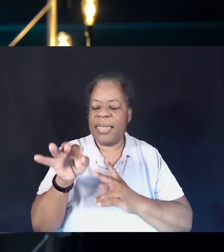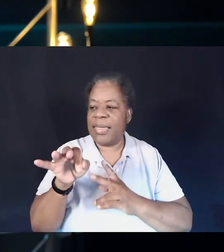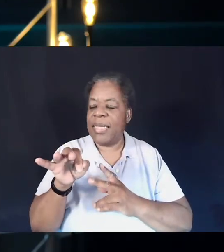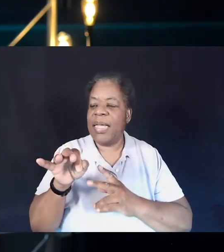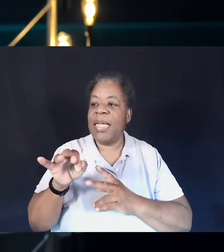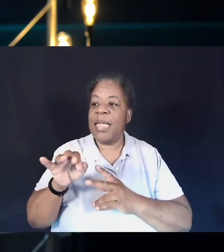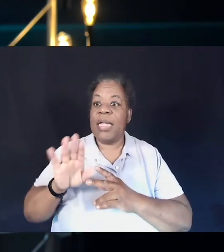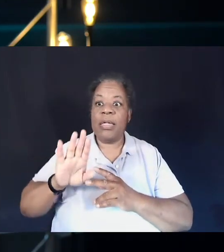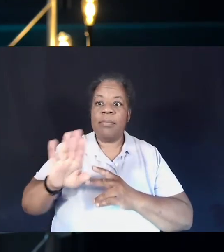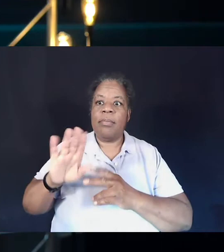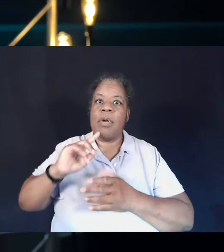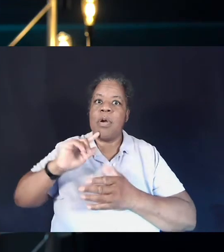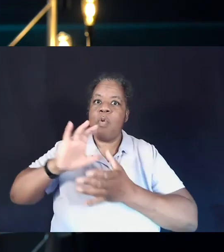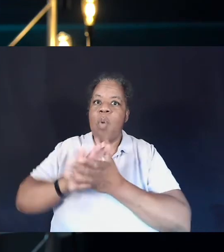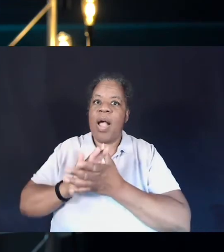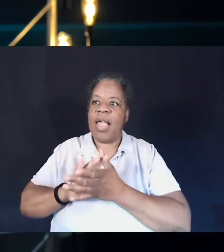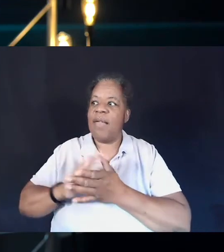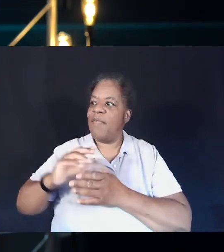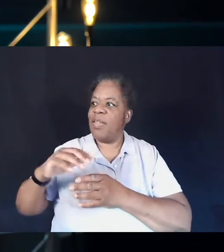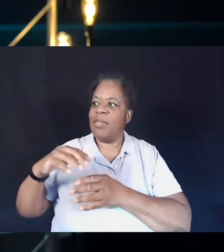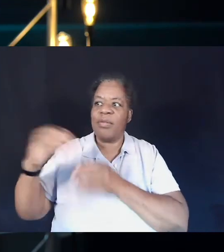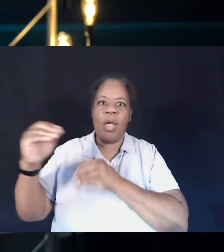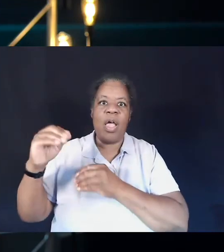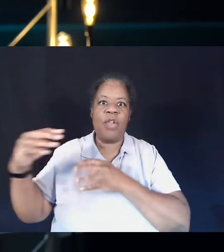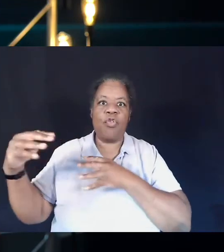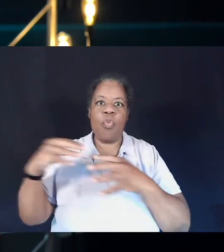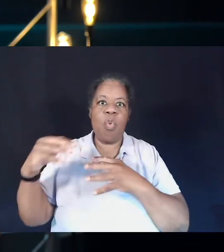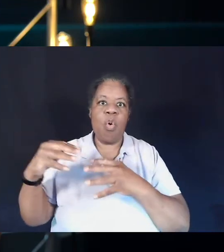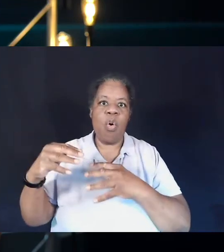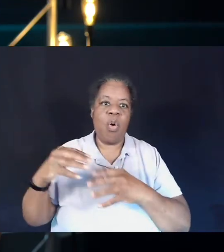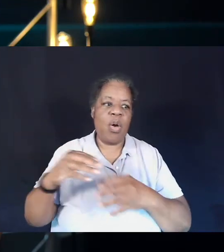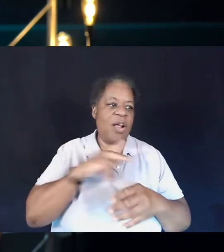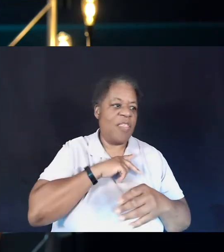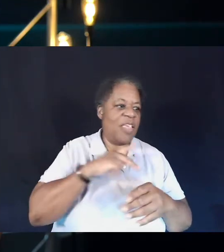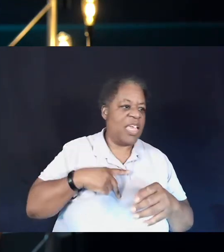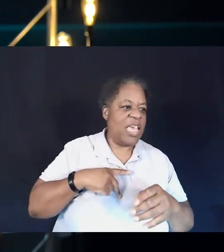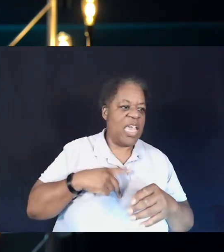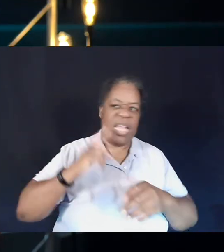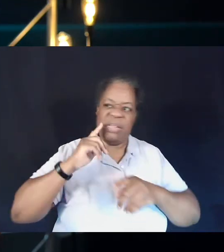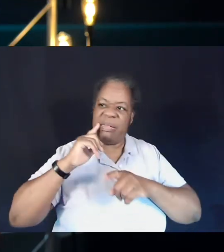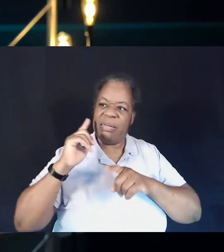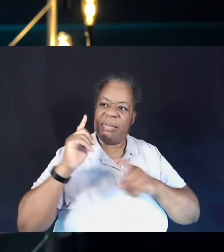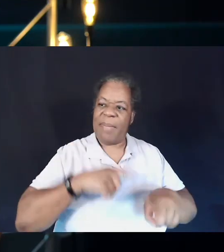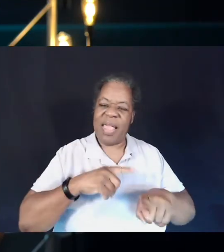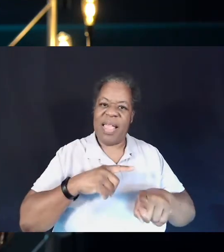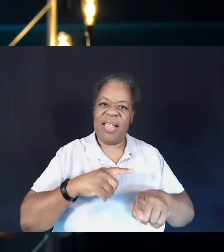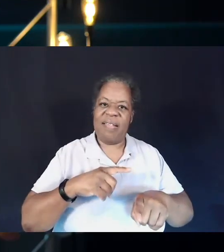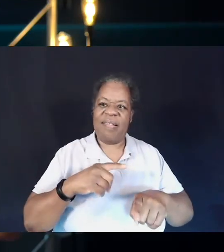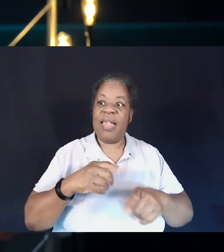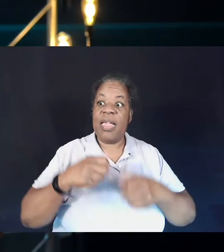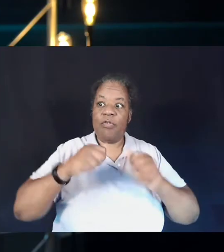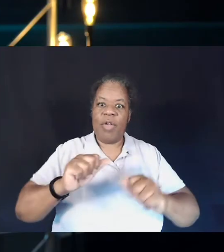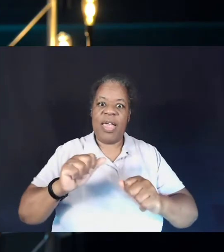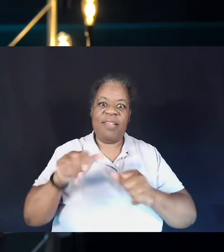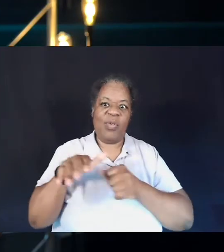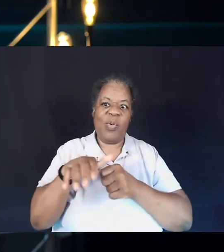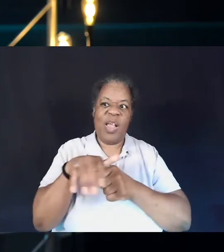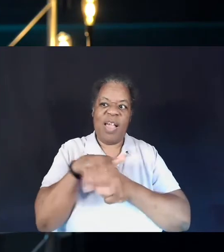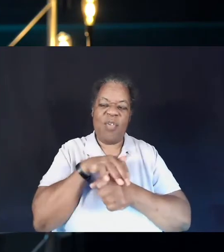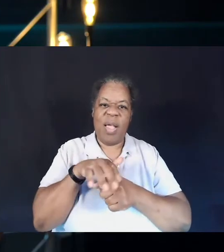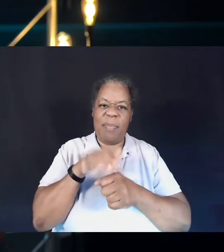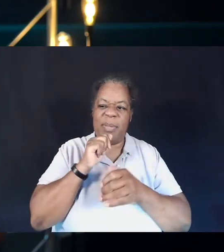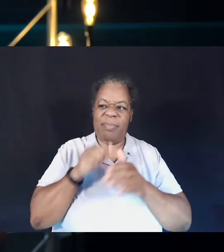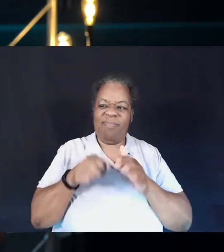and the most powerful man in the country comes to her and makes demands of her. And then he tries to cover it up. But Uriah, when he returns, is